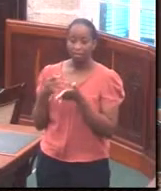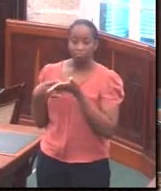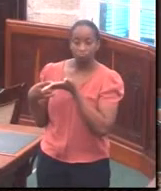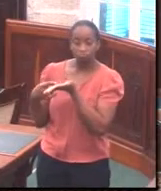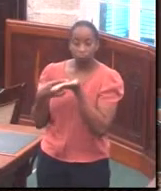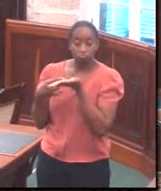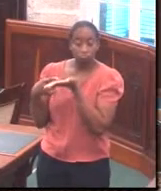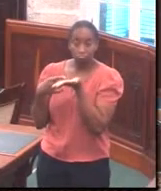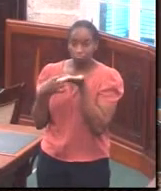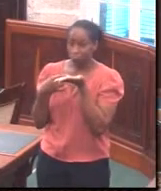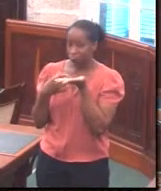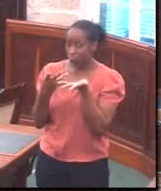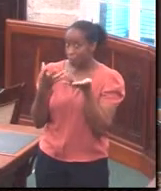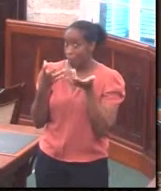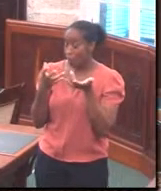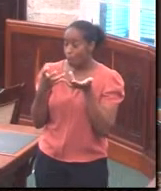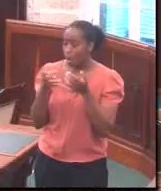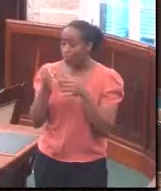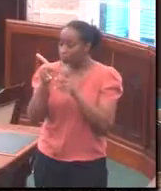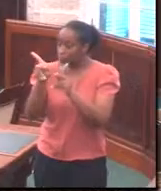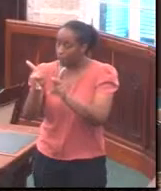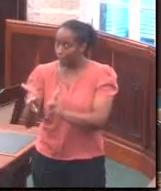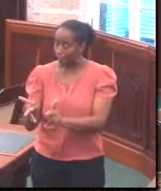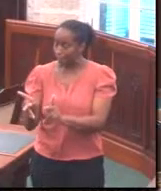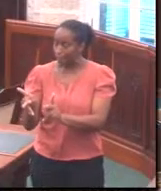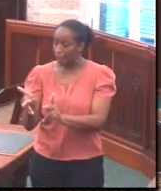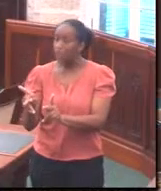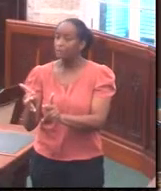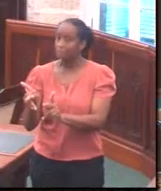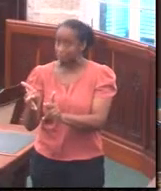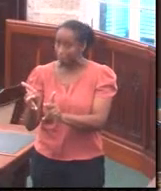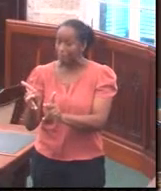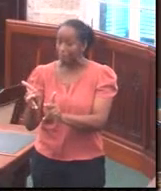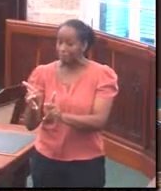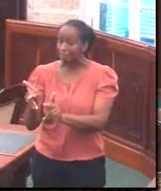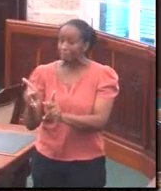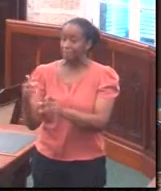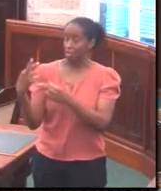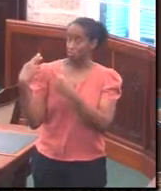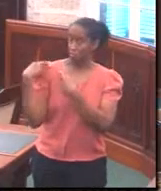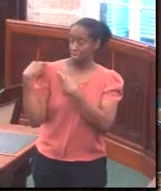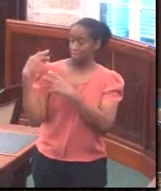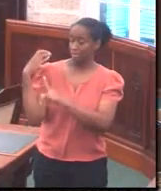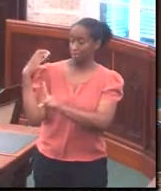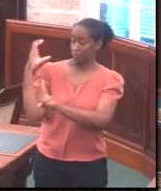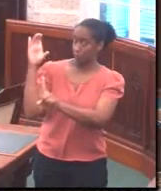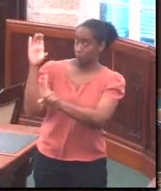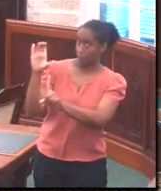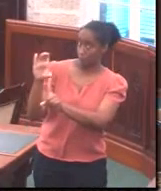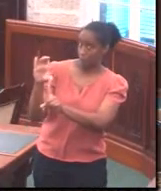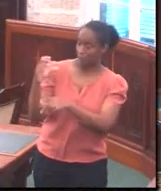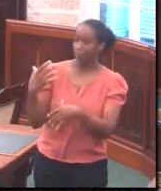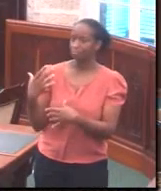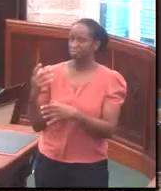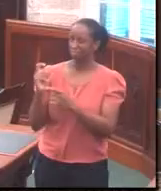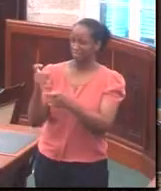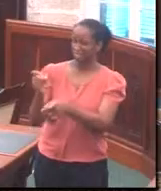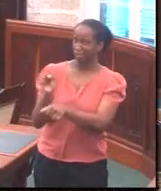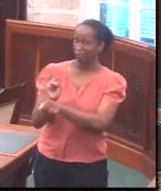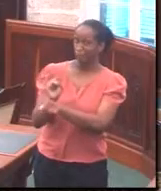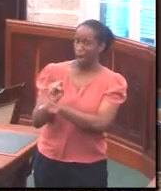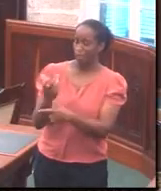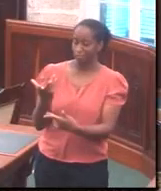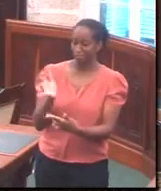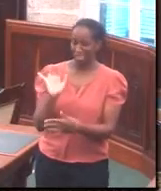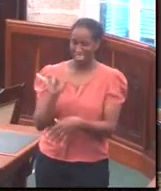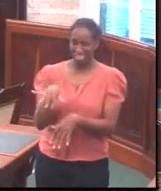A job that entailed very little labor. But the word is there. Chief executive officer, and